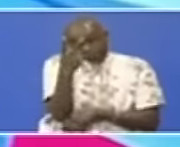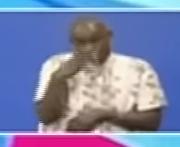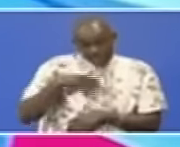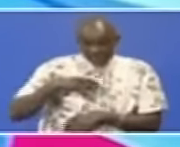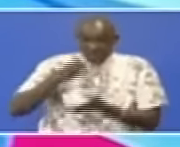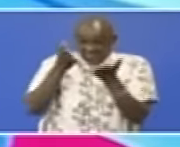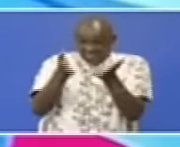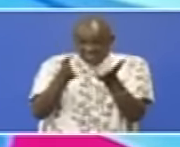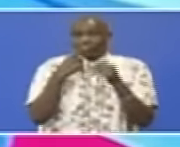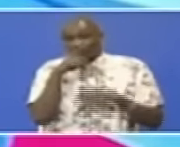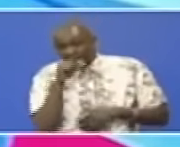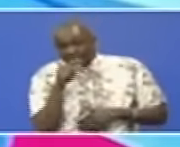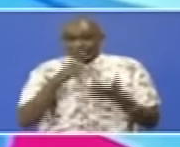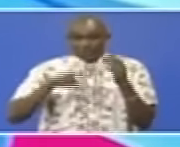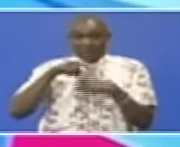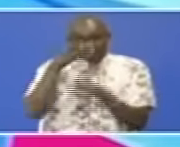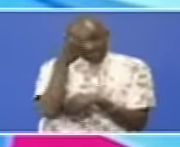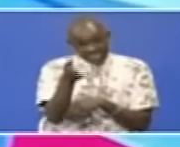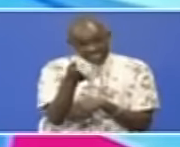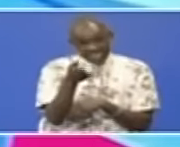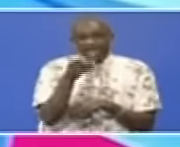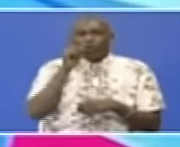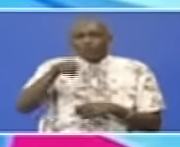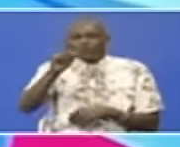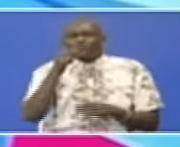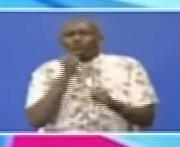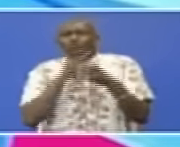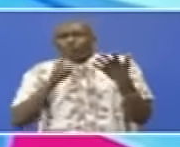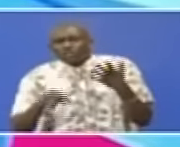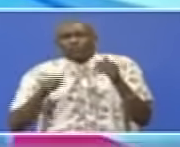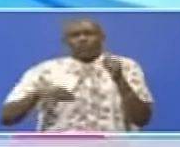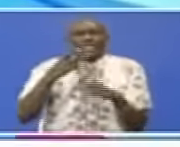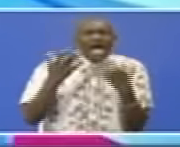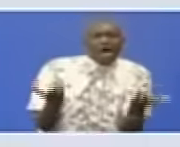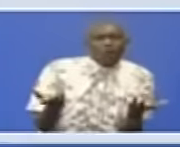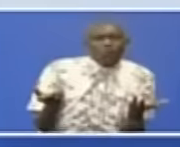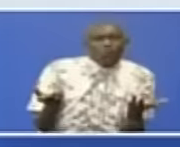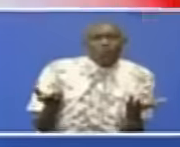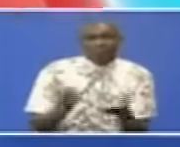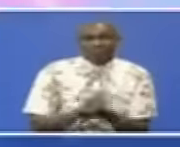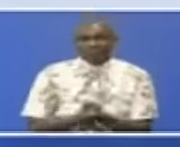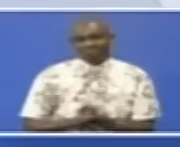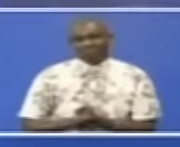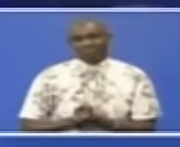standing by to tell us all about the lotto and what you have to do to win the cash.